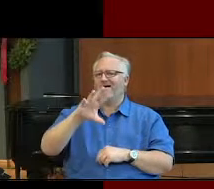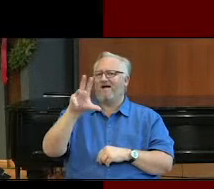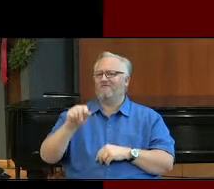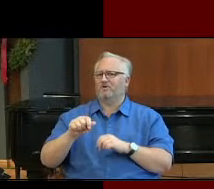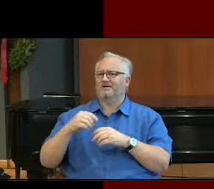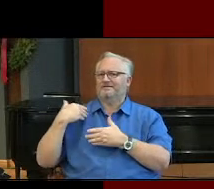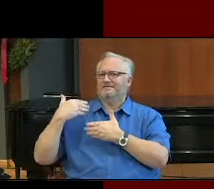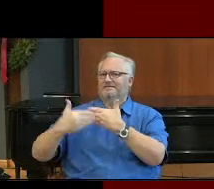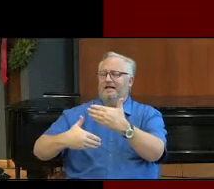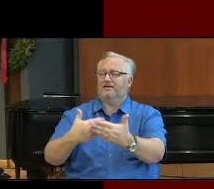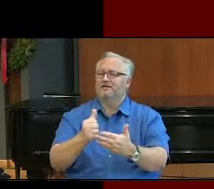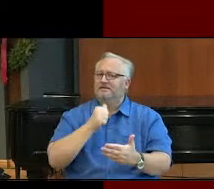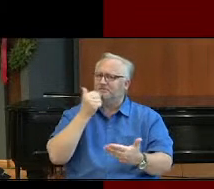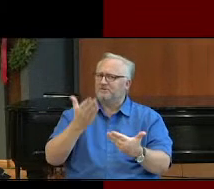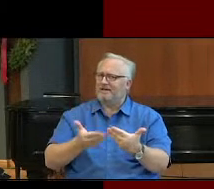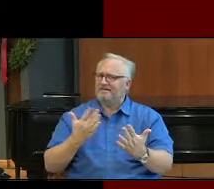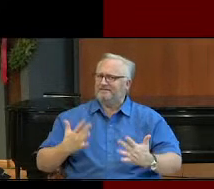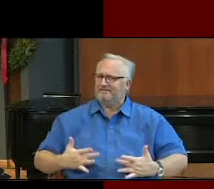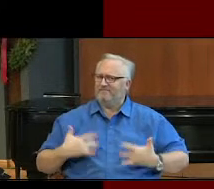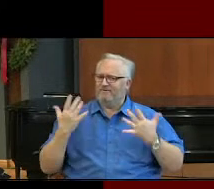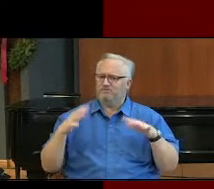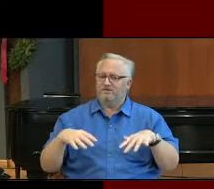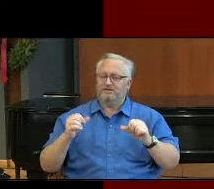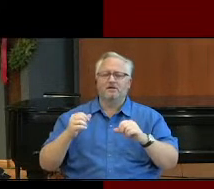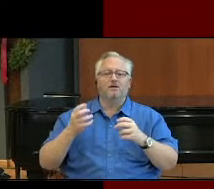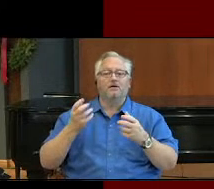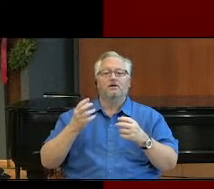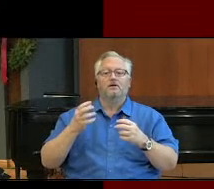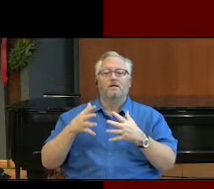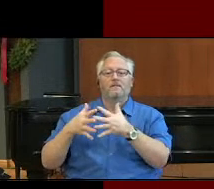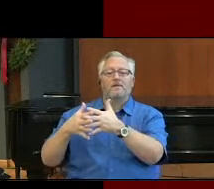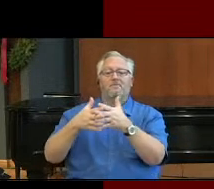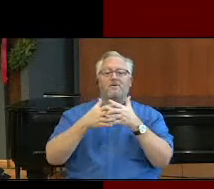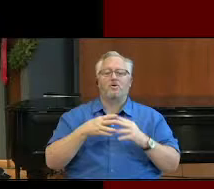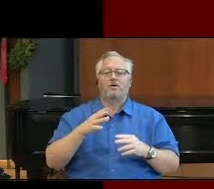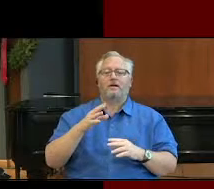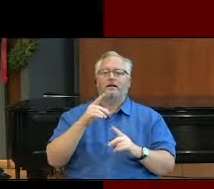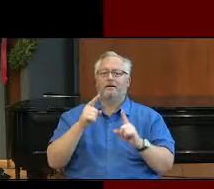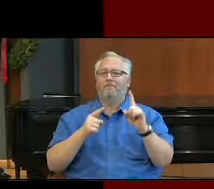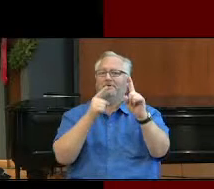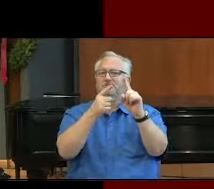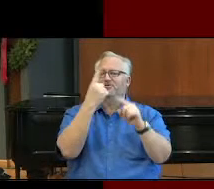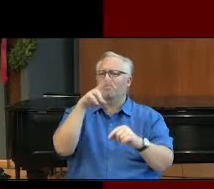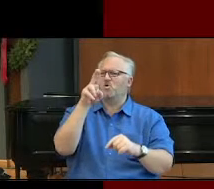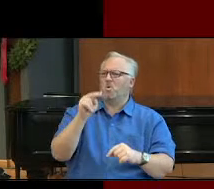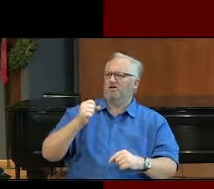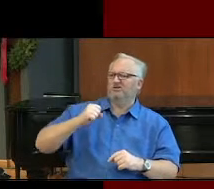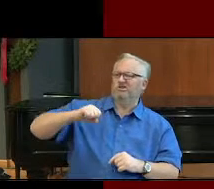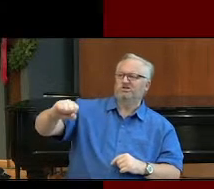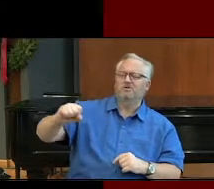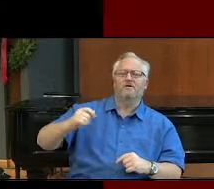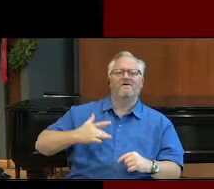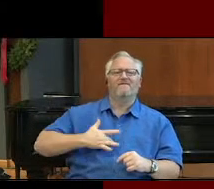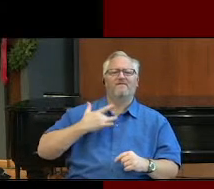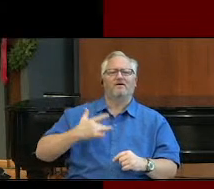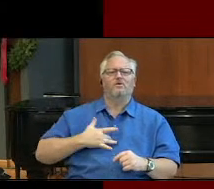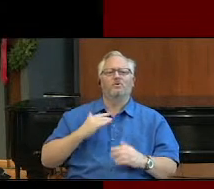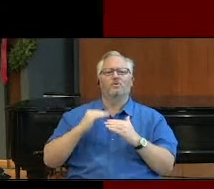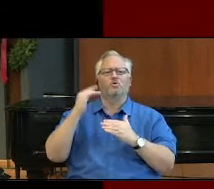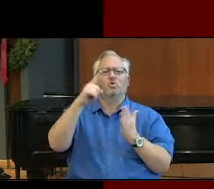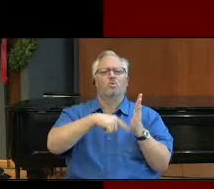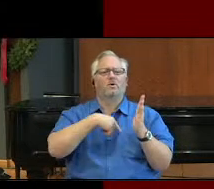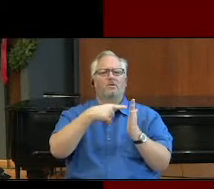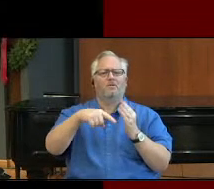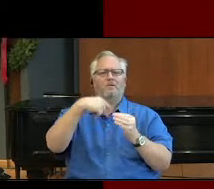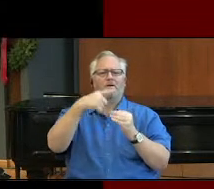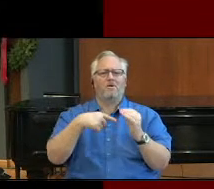easy event to stage. We got pushback from the American mission to the UN, who feared we were too critical of the United